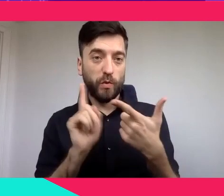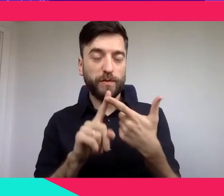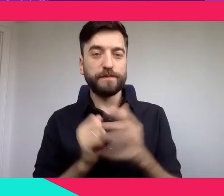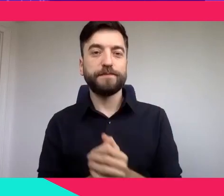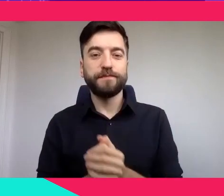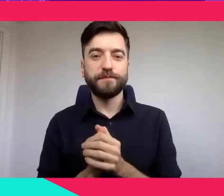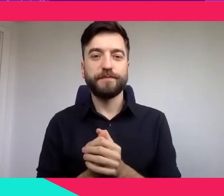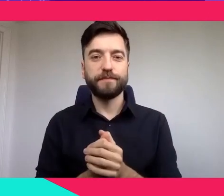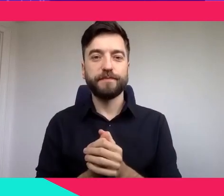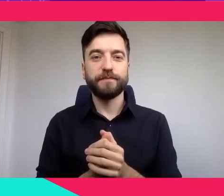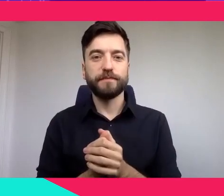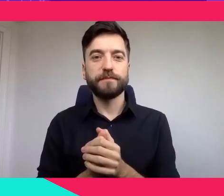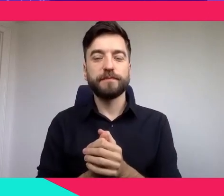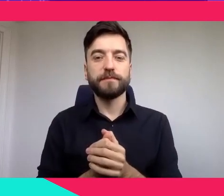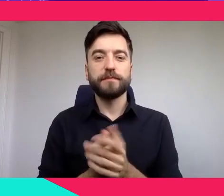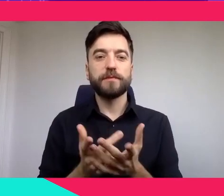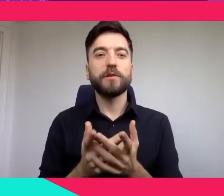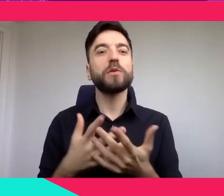worked a lot with